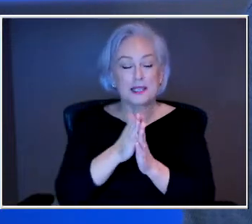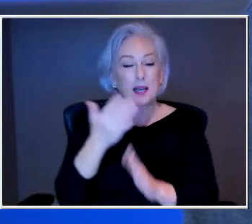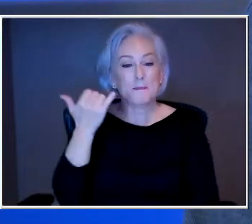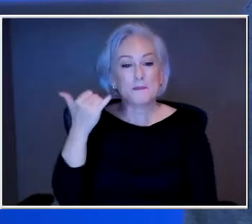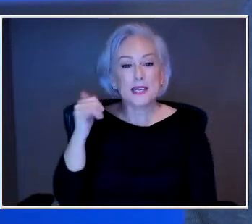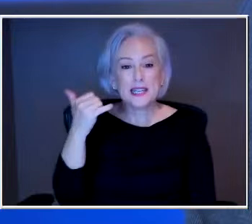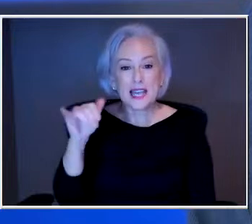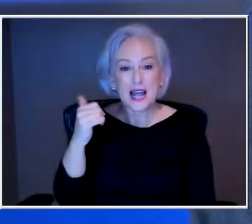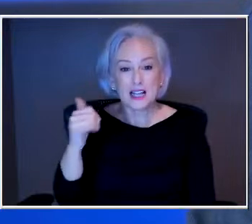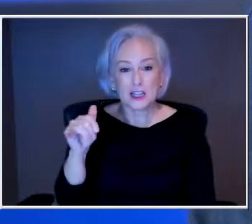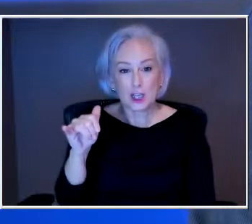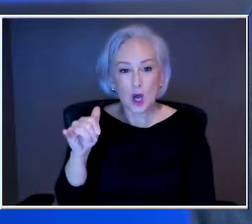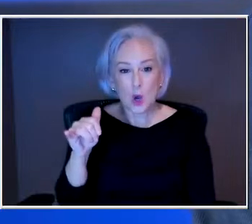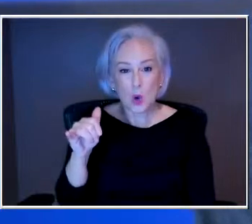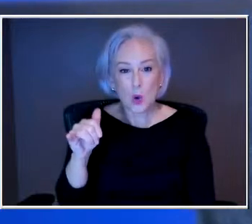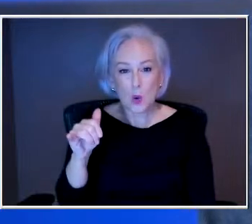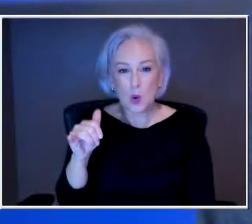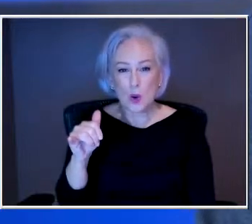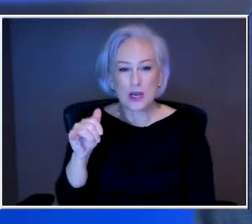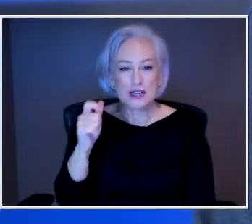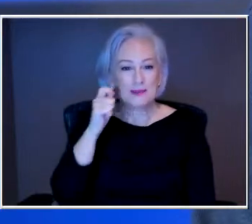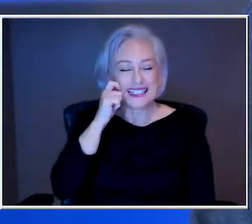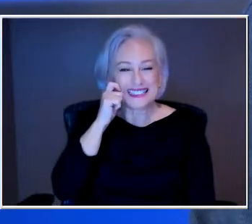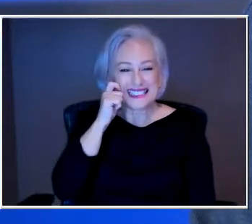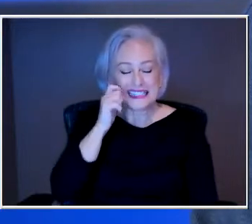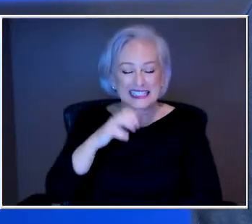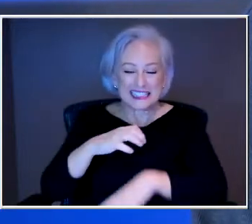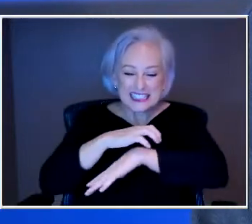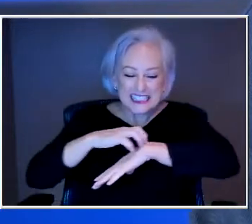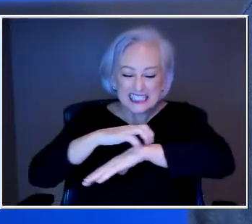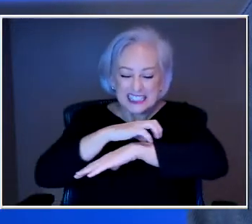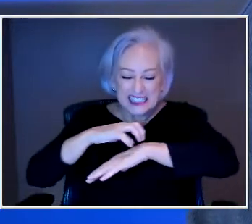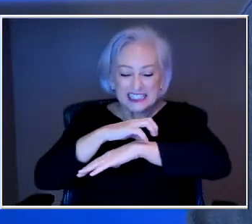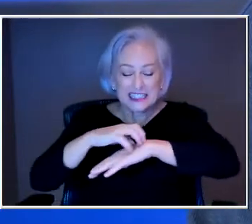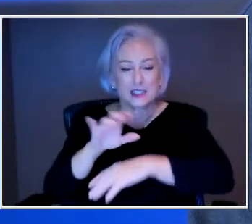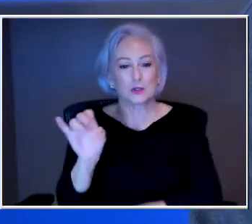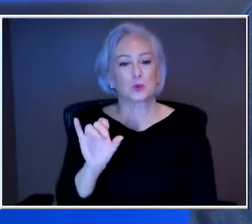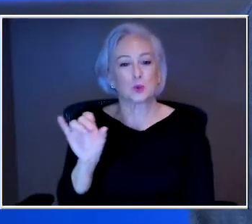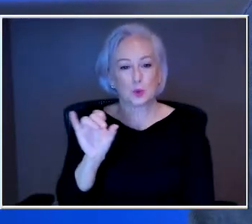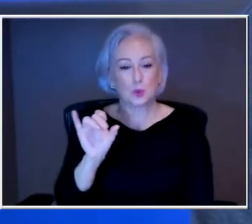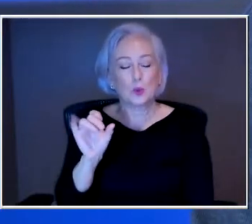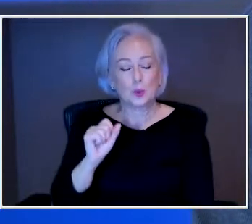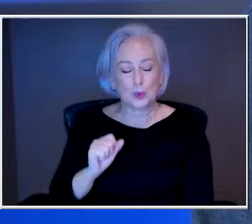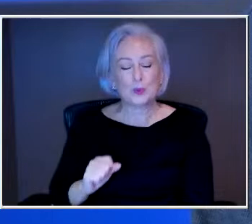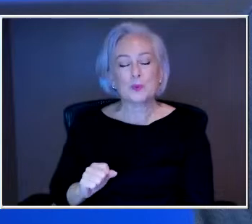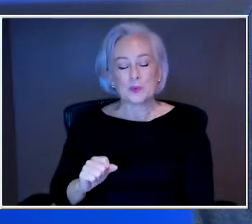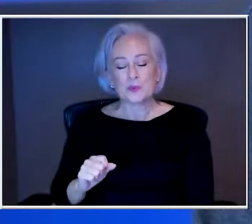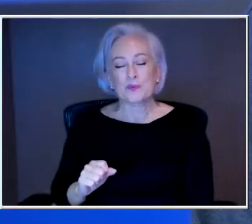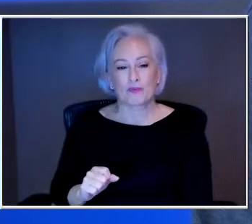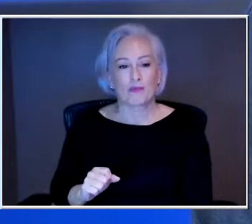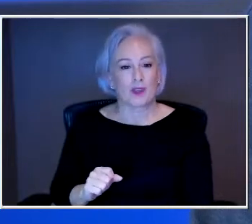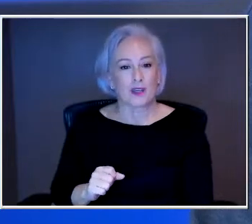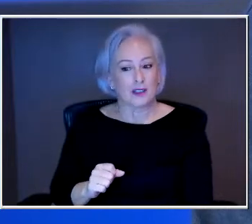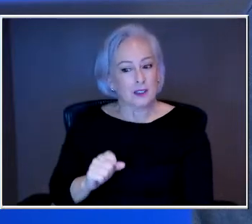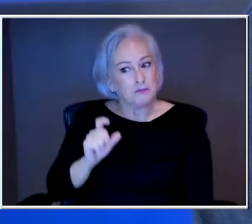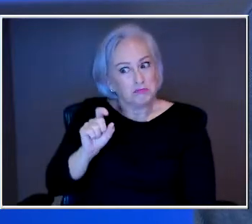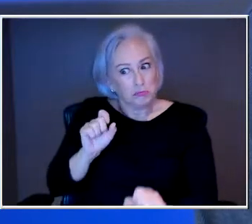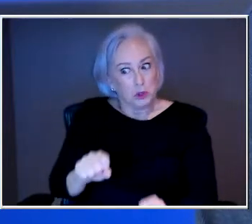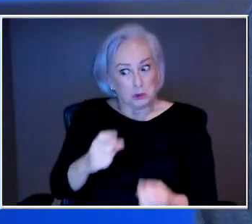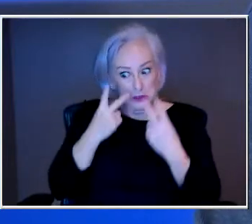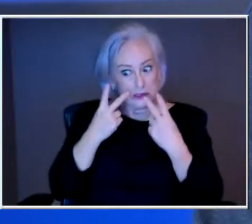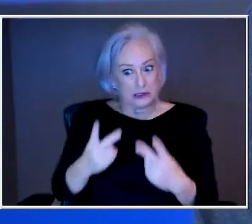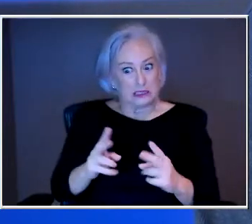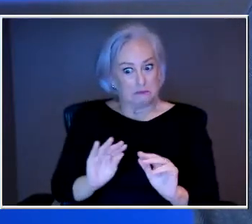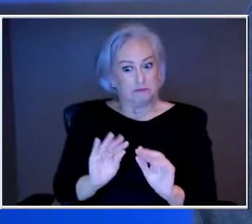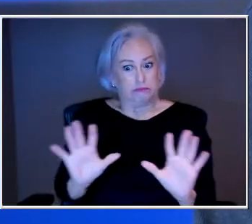made me my skin like really itchy for some reason as well. So it was very noticeable. So it was a different color